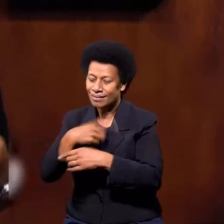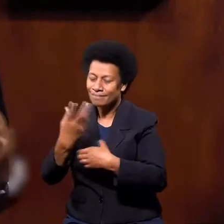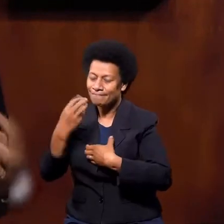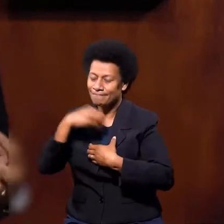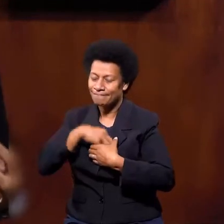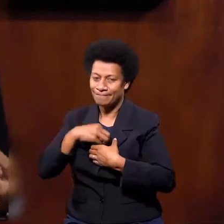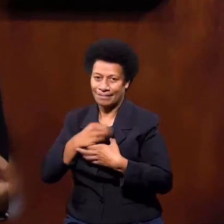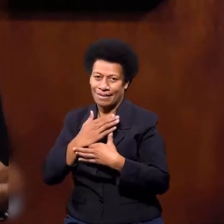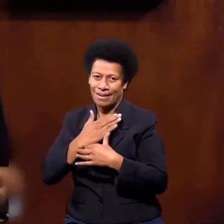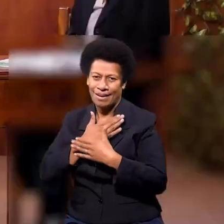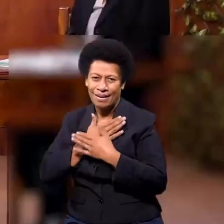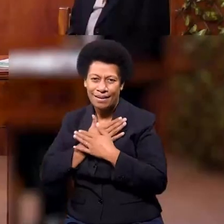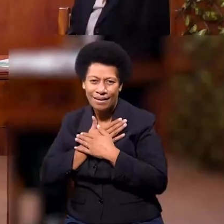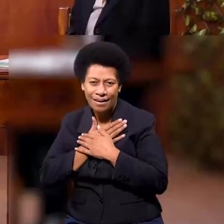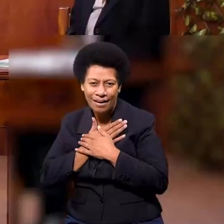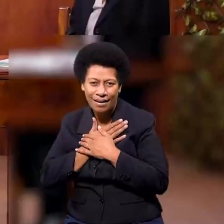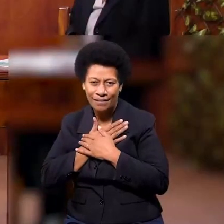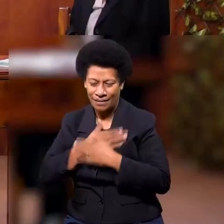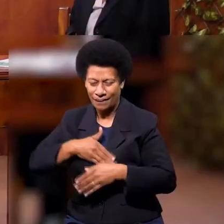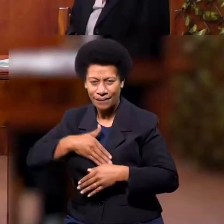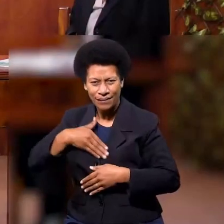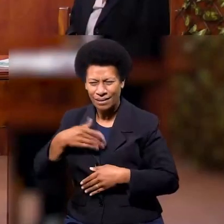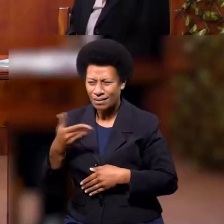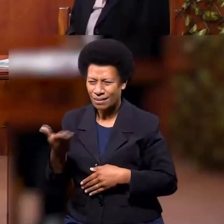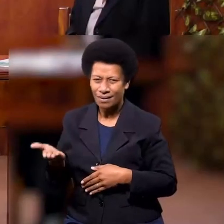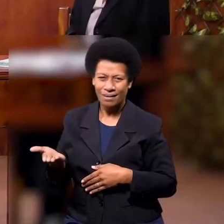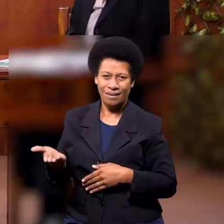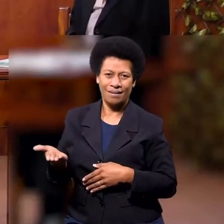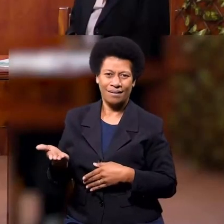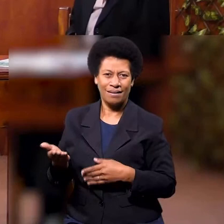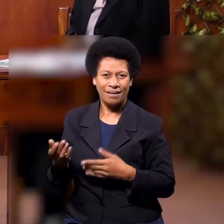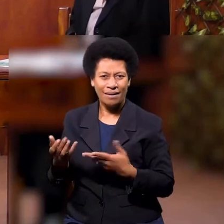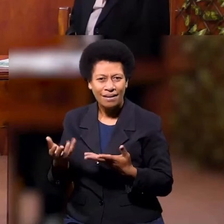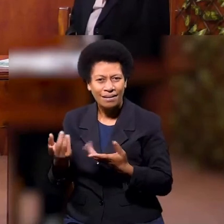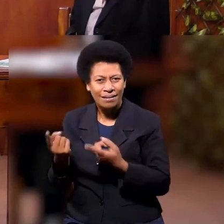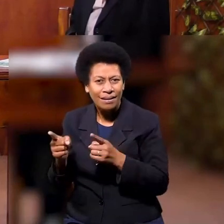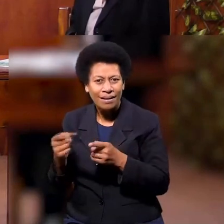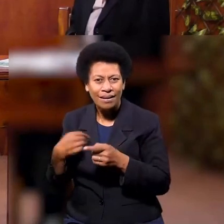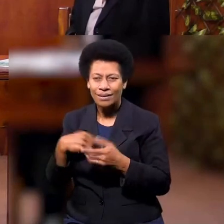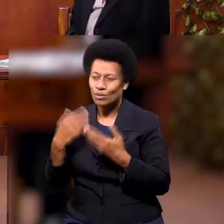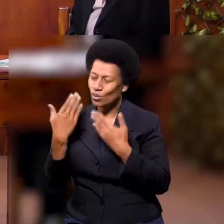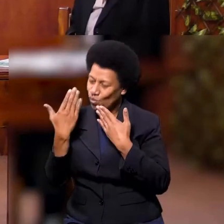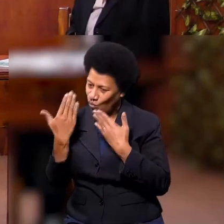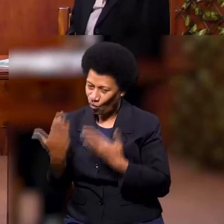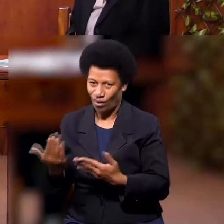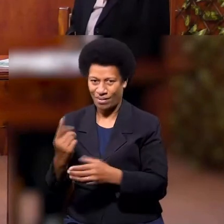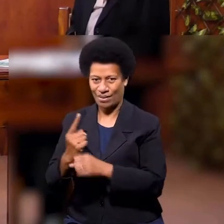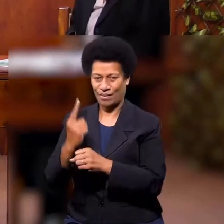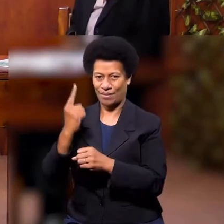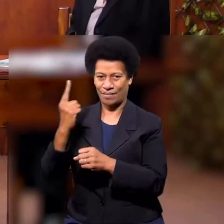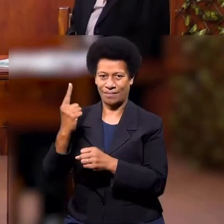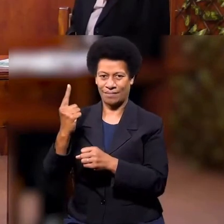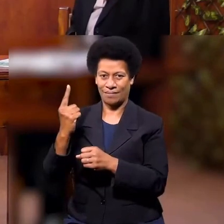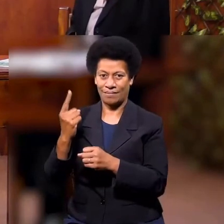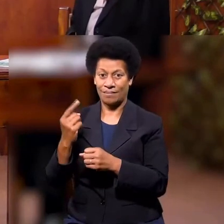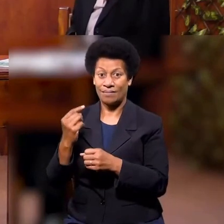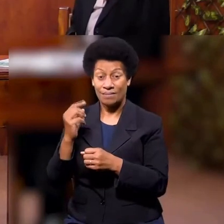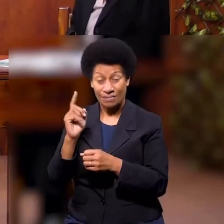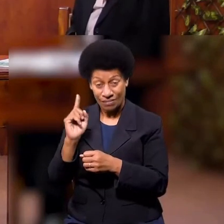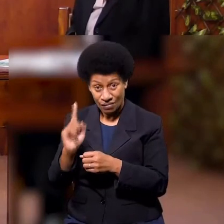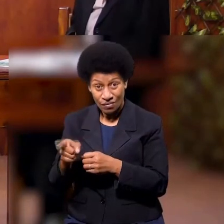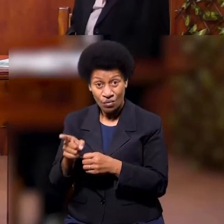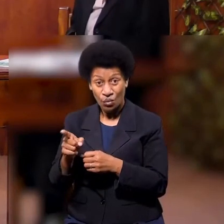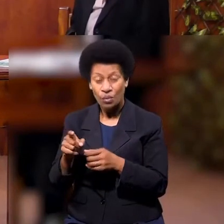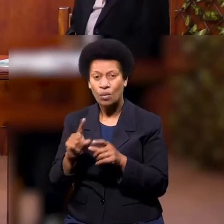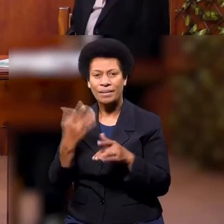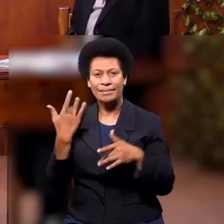feeling of love and sorrow, and we are going to long to give honor to him. And this